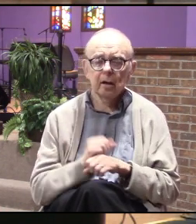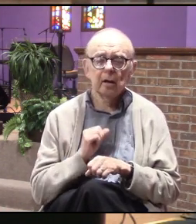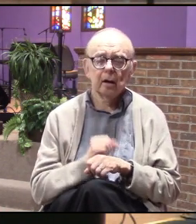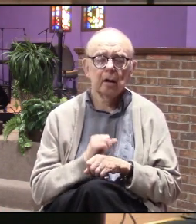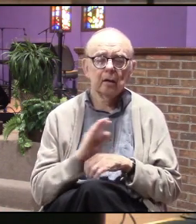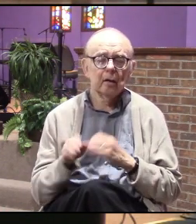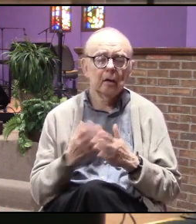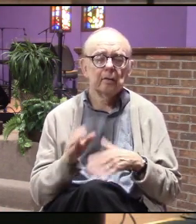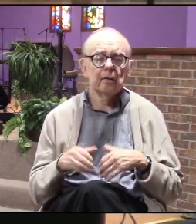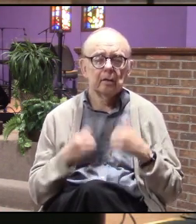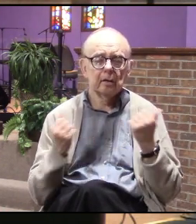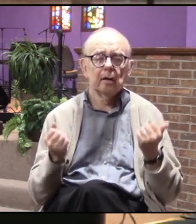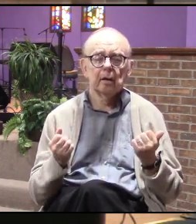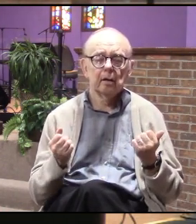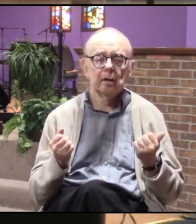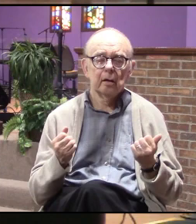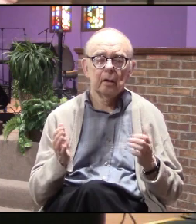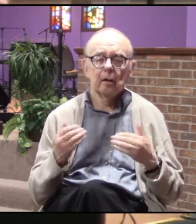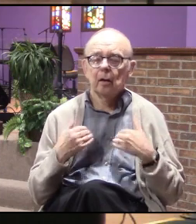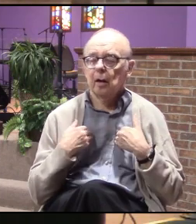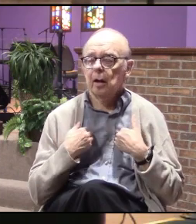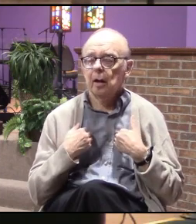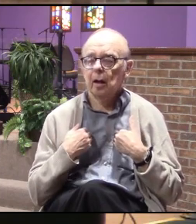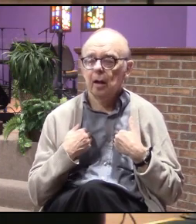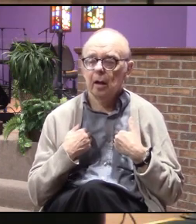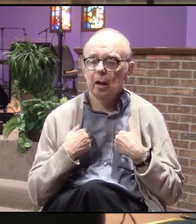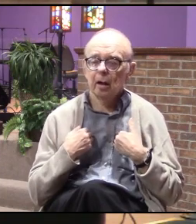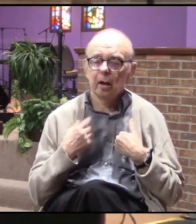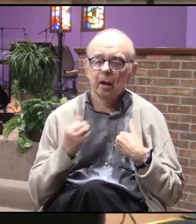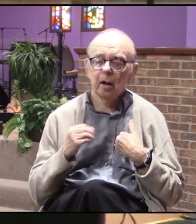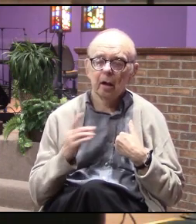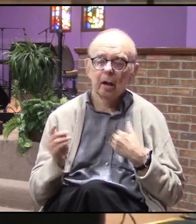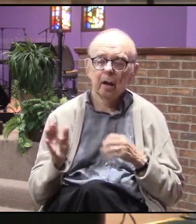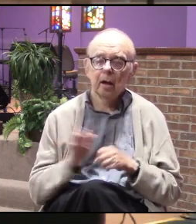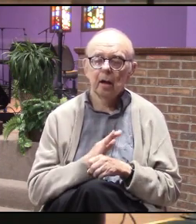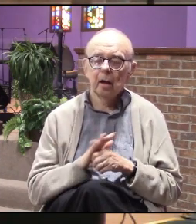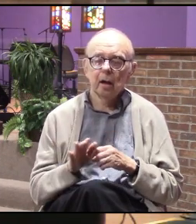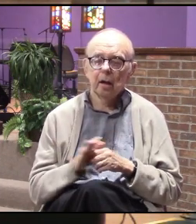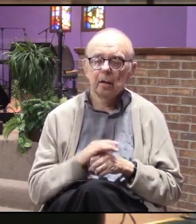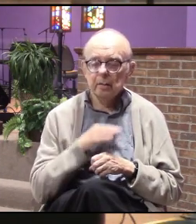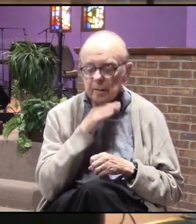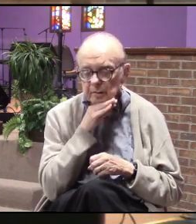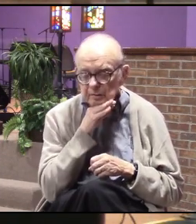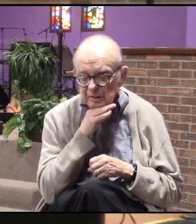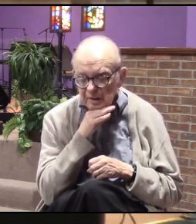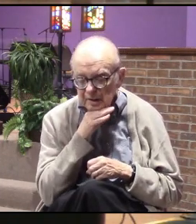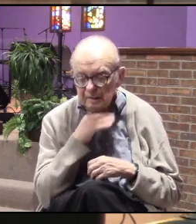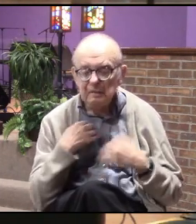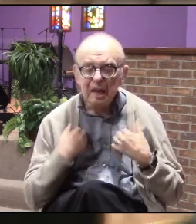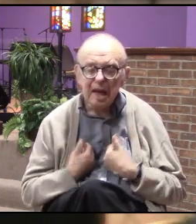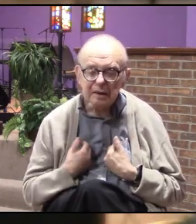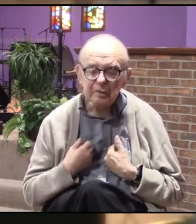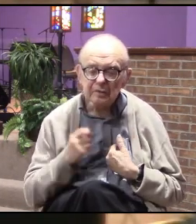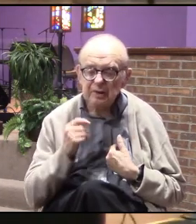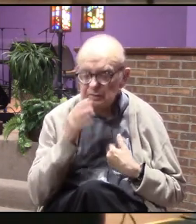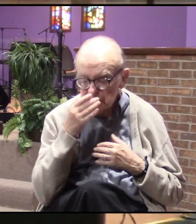Working all of his life, and all he has is an ark filled with dirty, stinking animals.